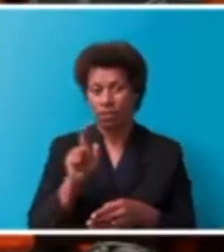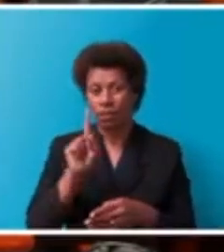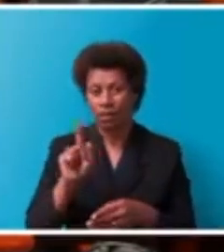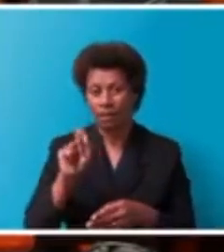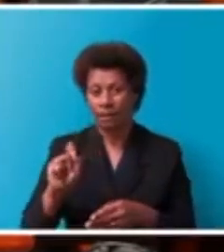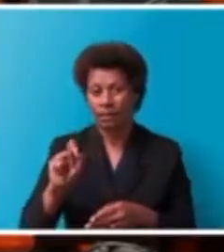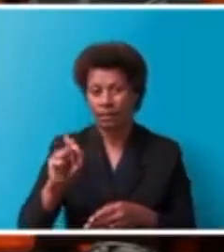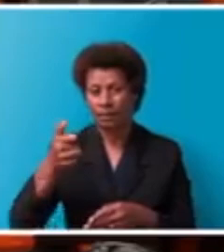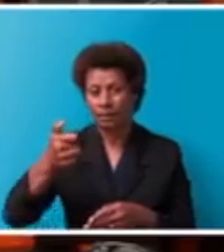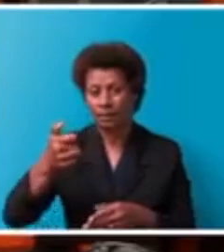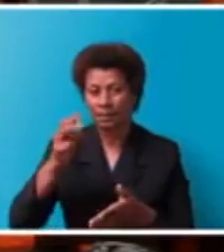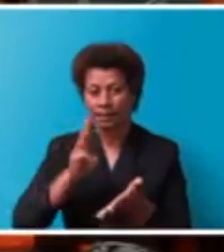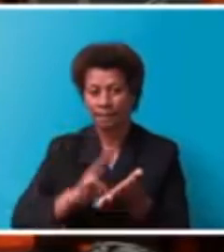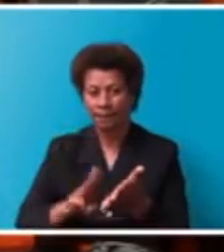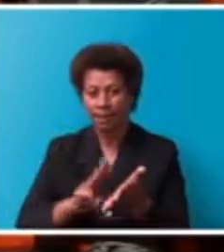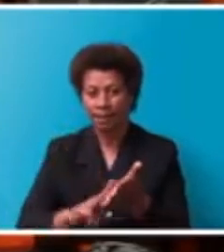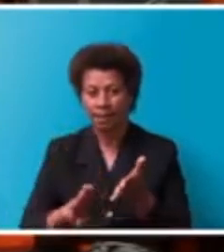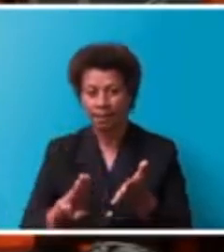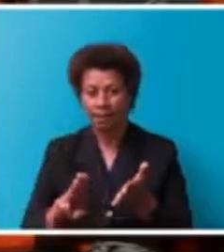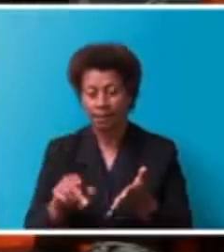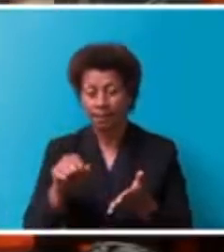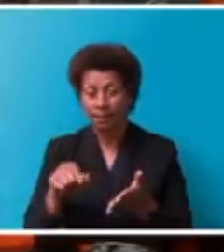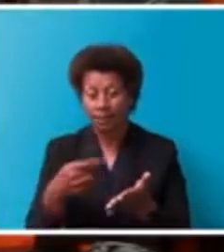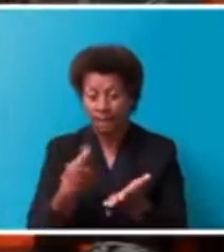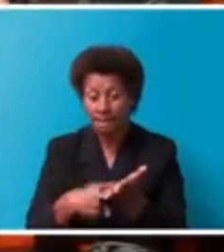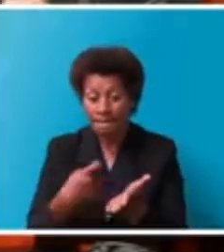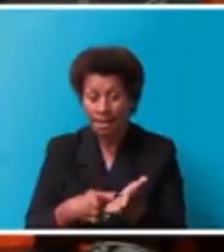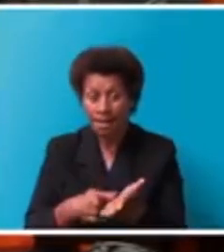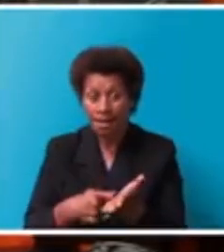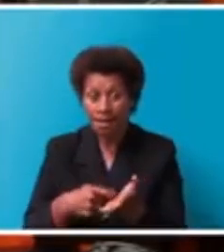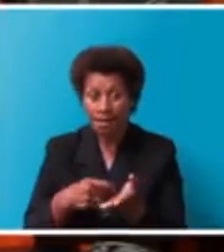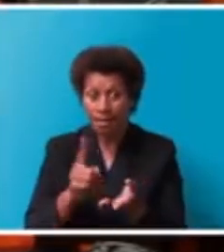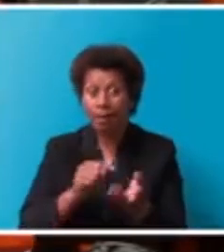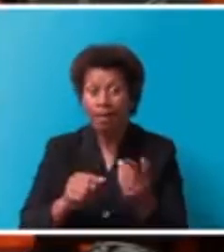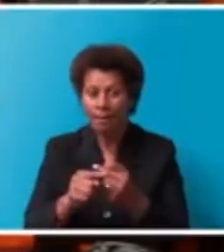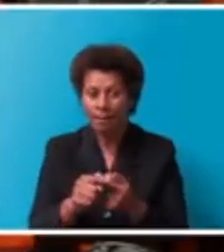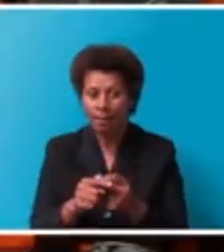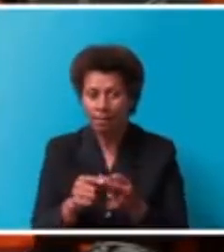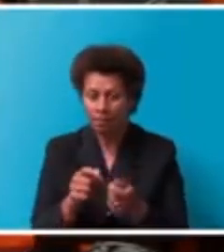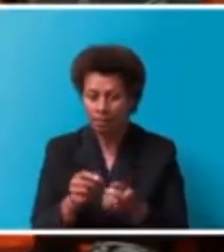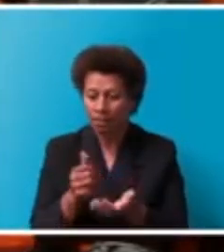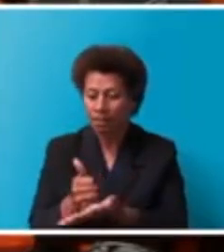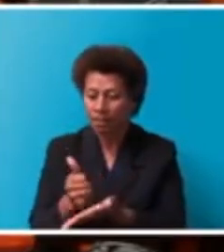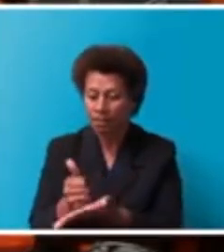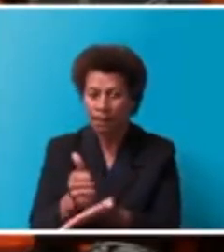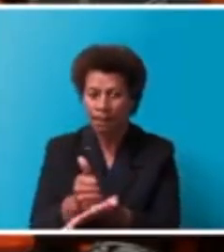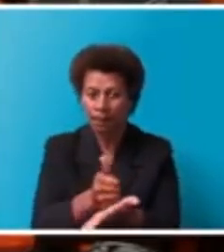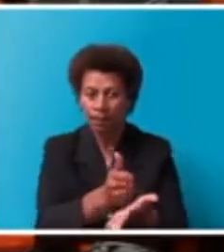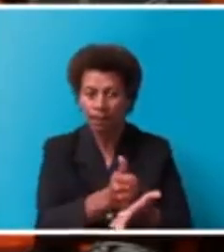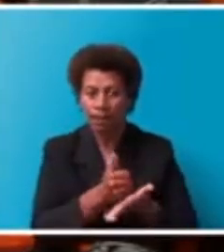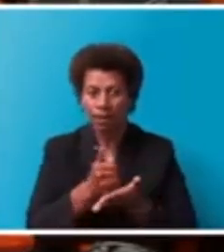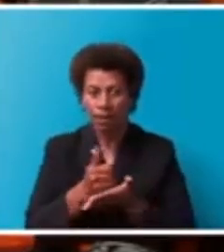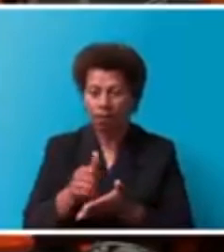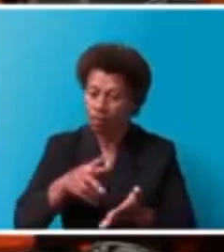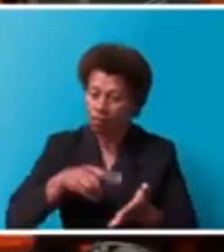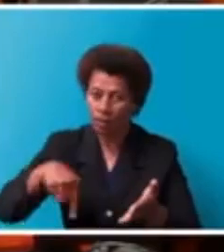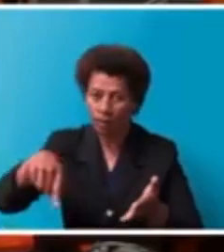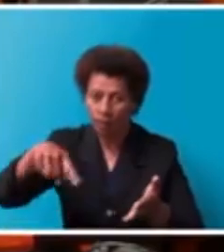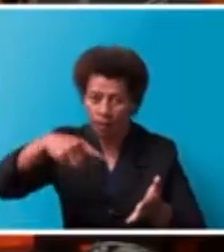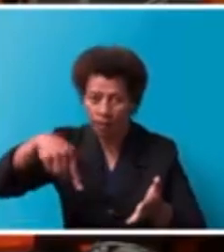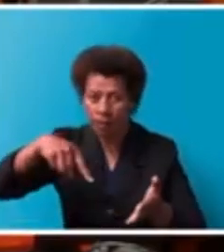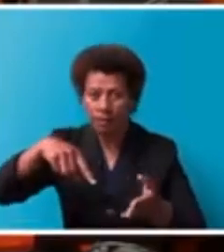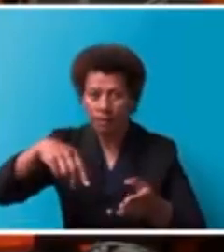million. These monies circulate and support the towns in the West. Thousands